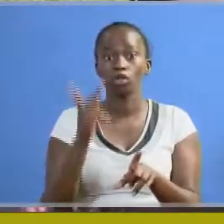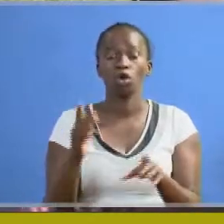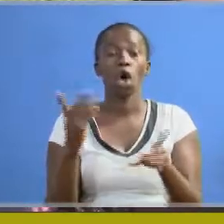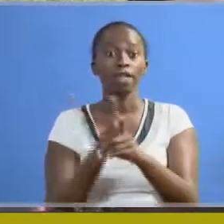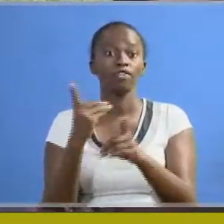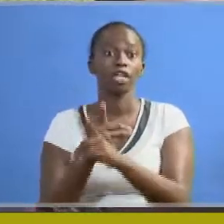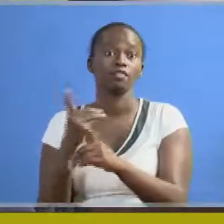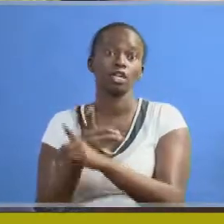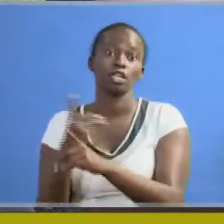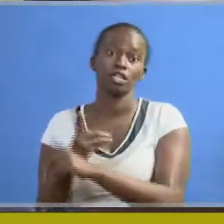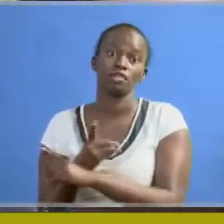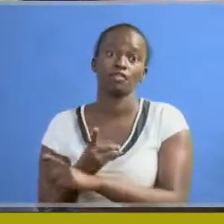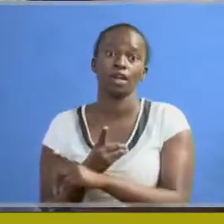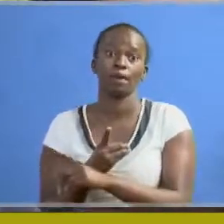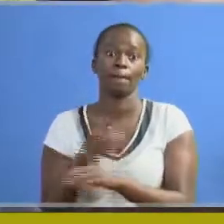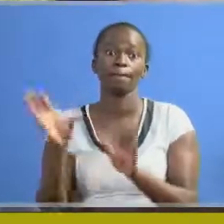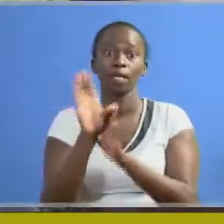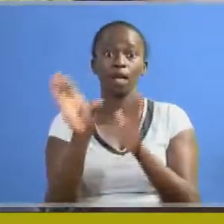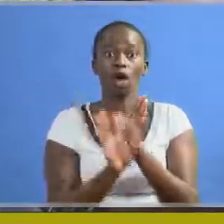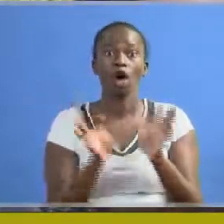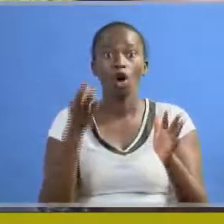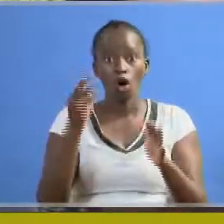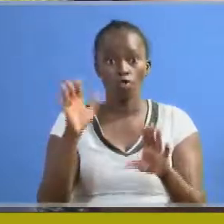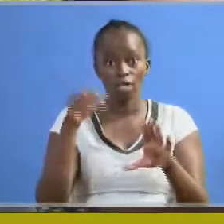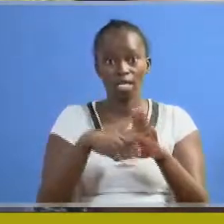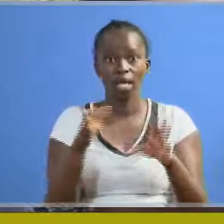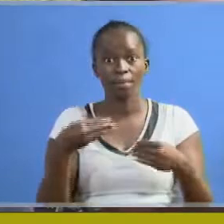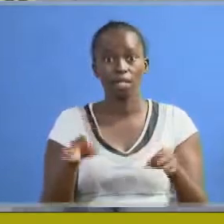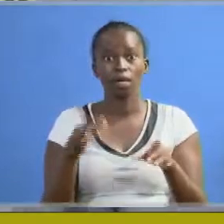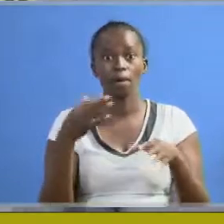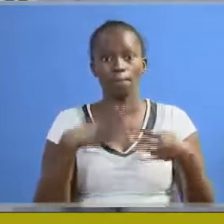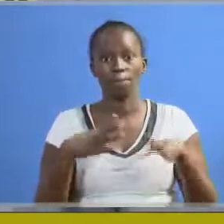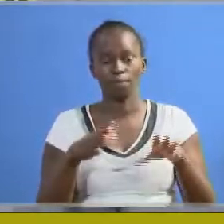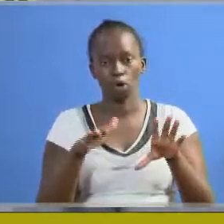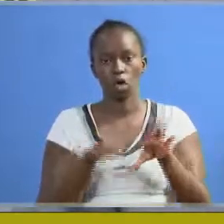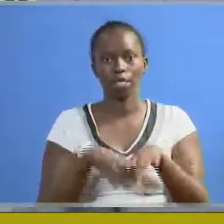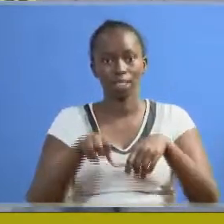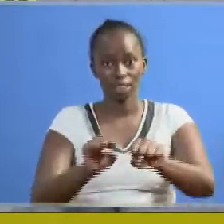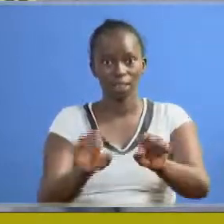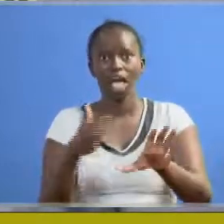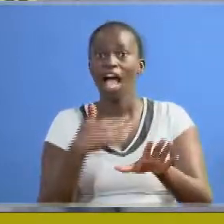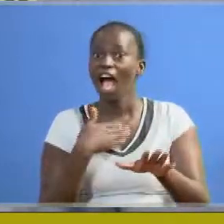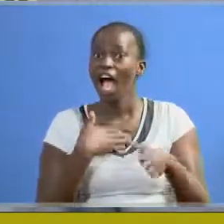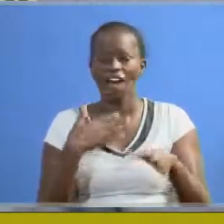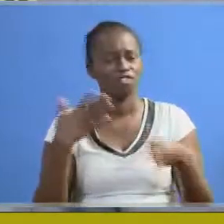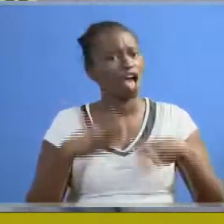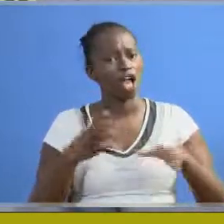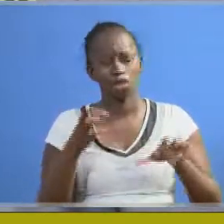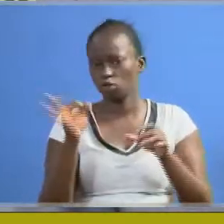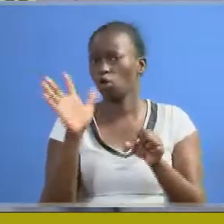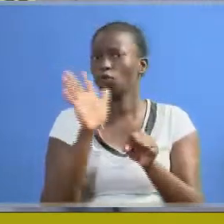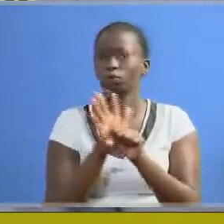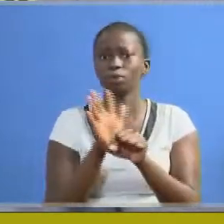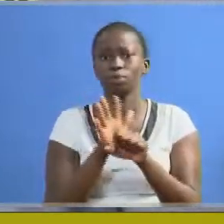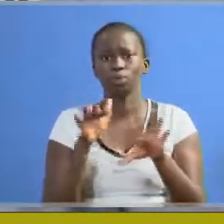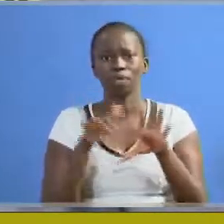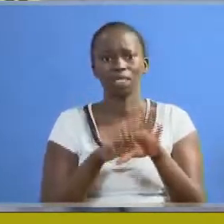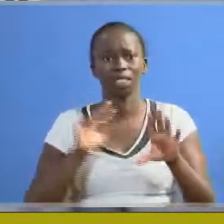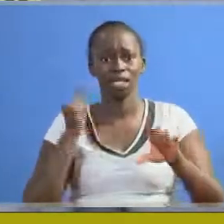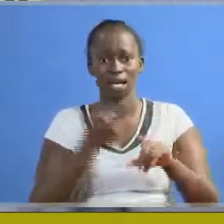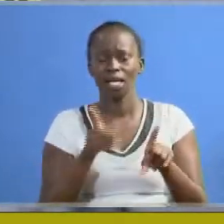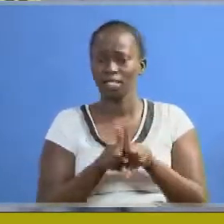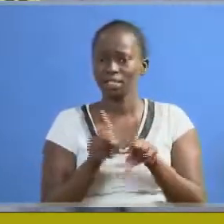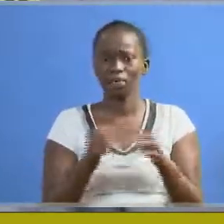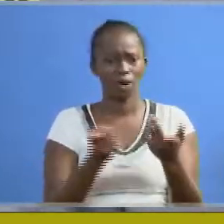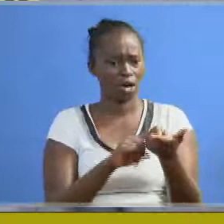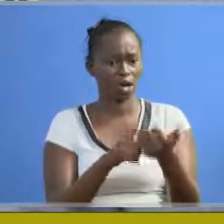various categories of vulnerability of families on the streets. We have a lot of humane in us. And we are going to count on